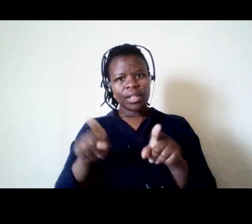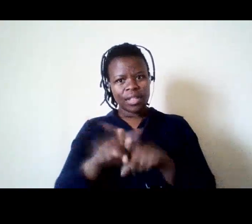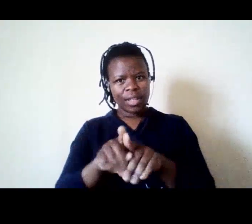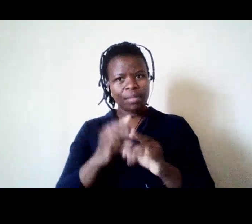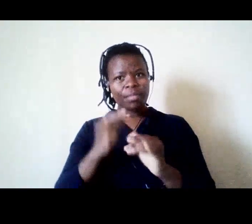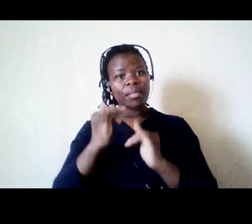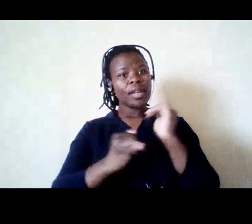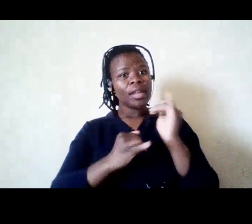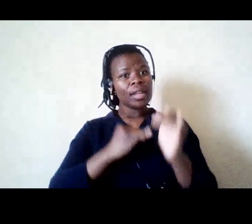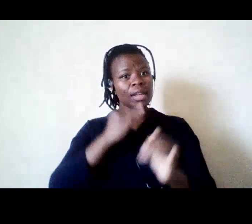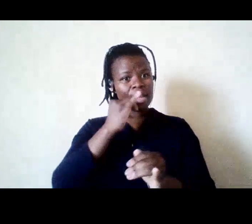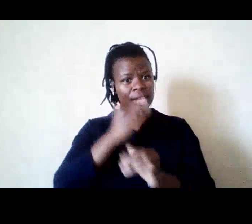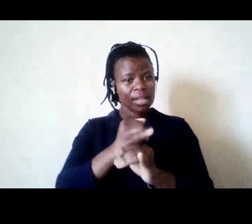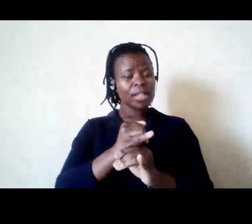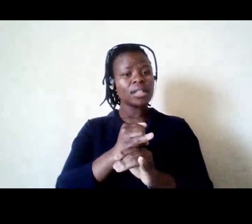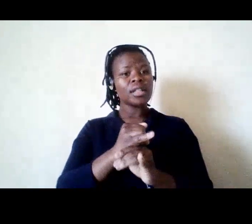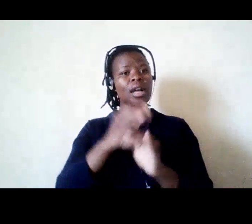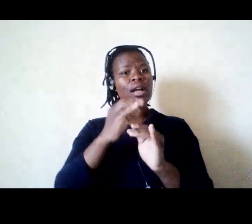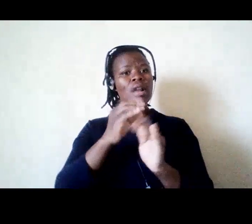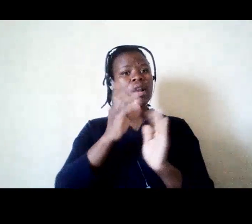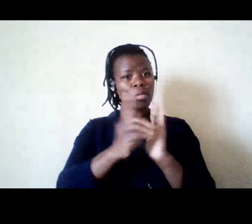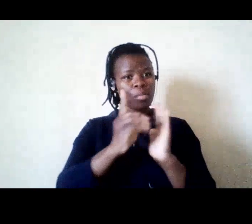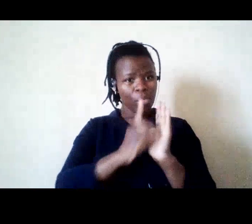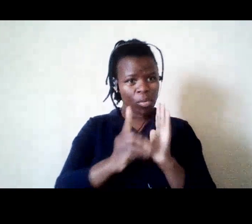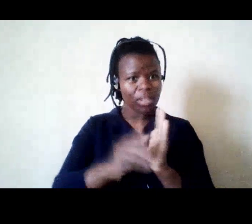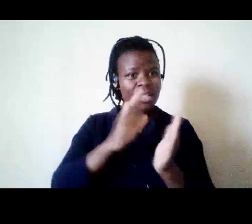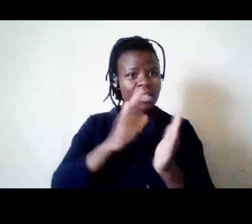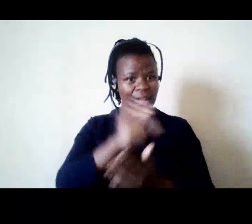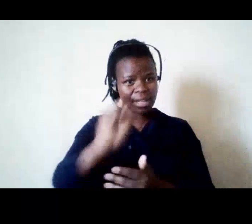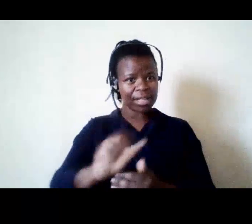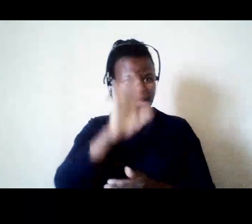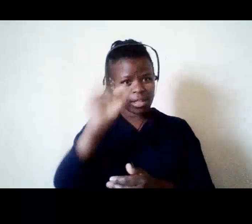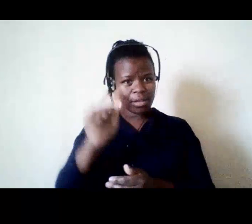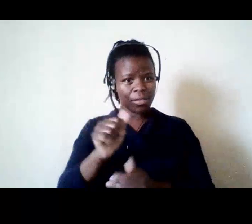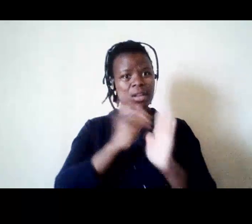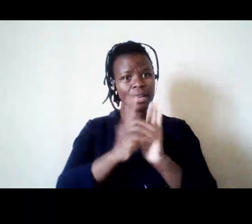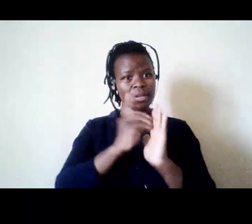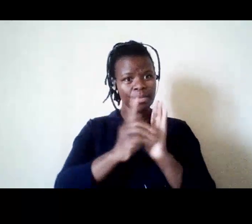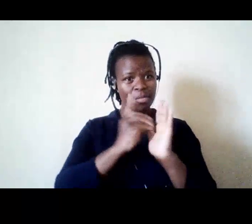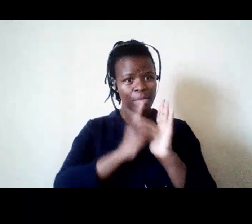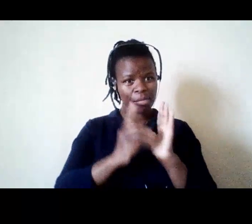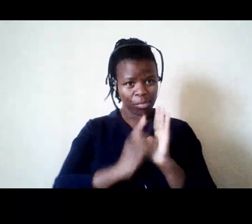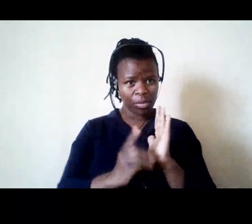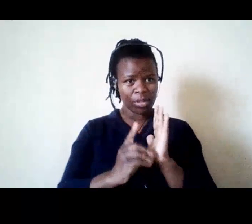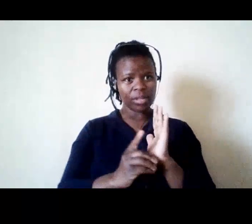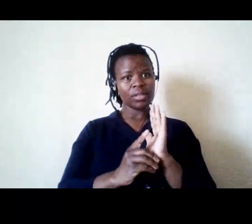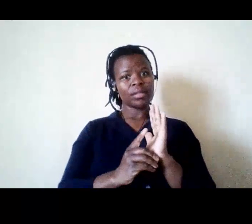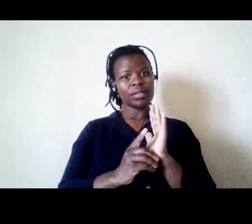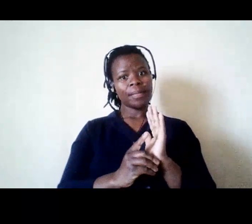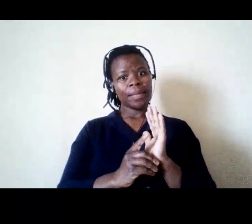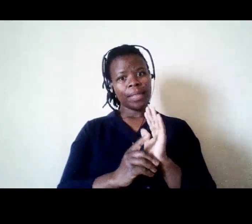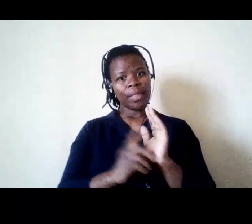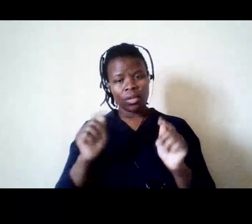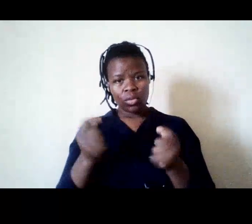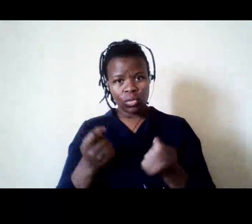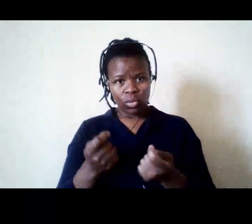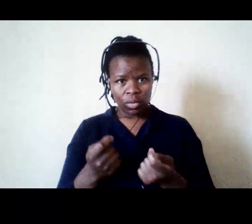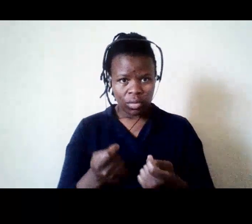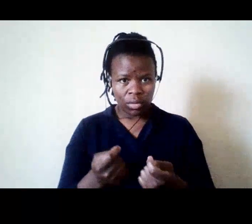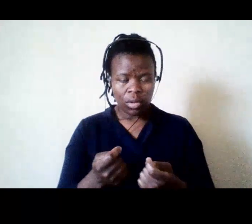and then she talked about the shadow report. That's the civil society report that helps to monitor